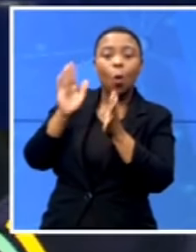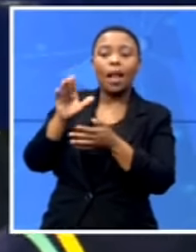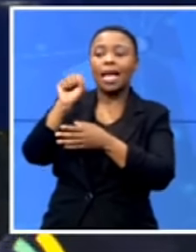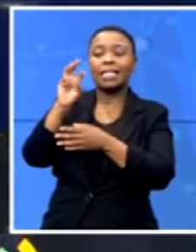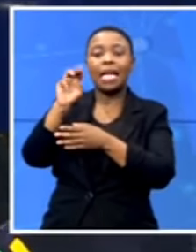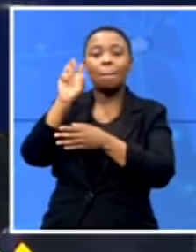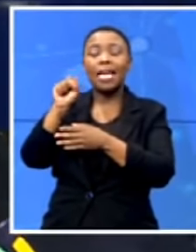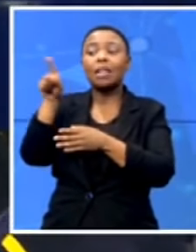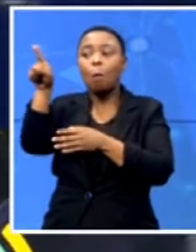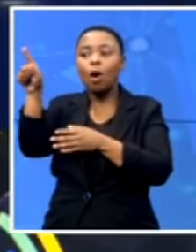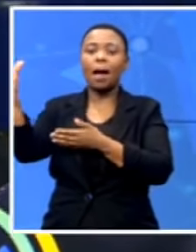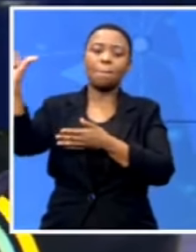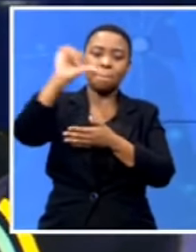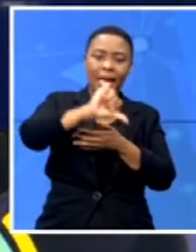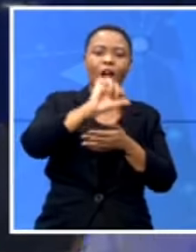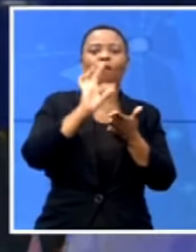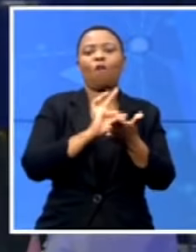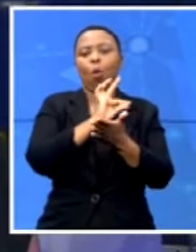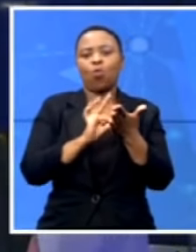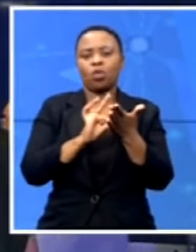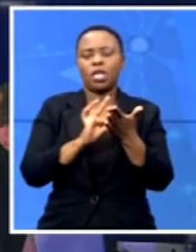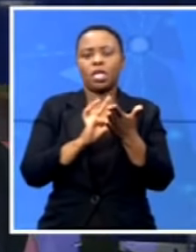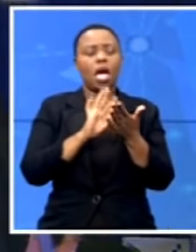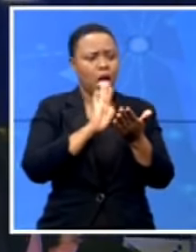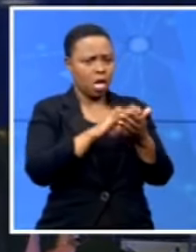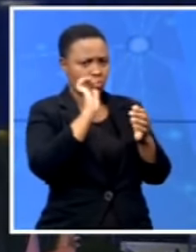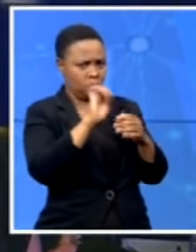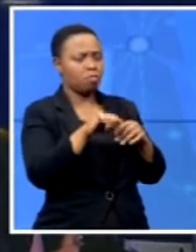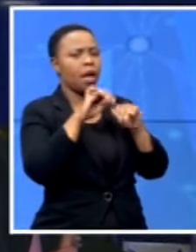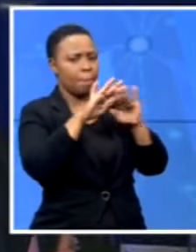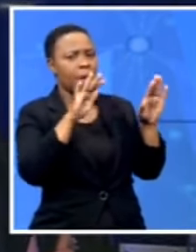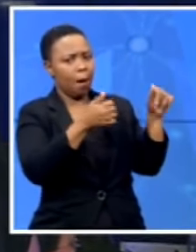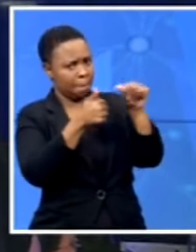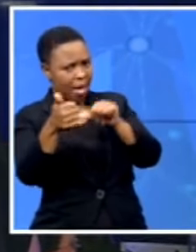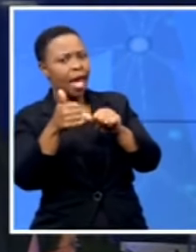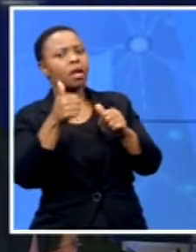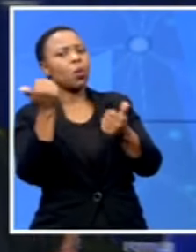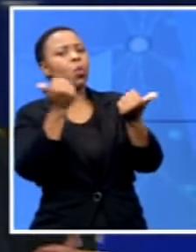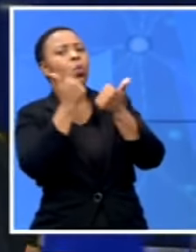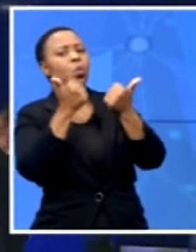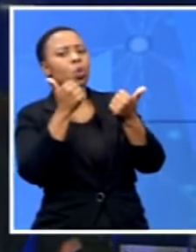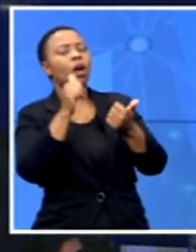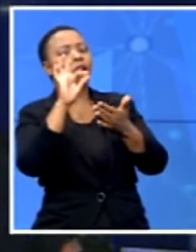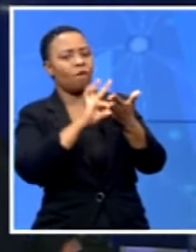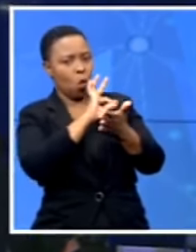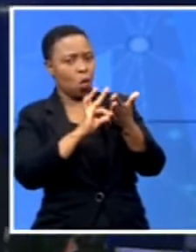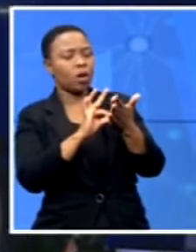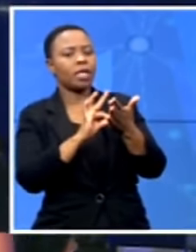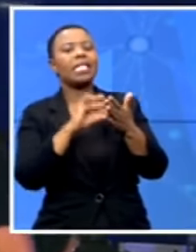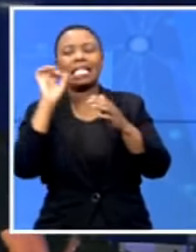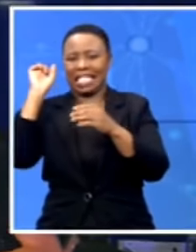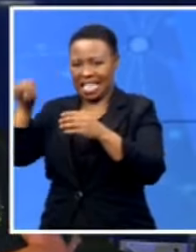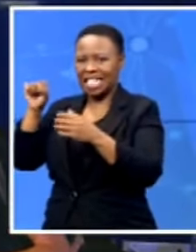And some of them actually did go back to the voting stations and vote. They did go back to their voting stations, but they were still denied